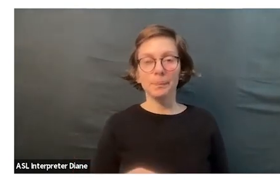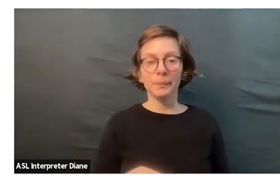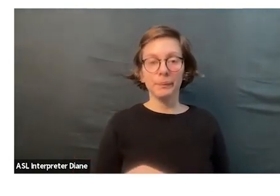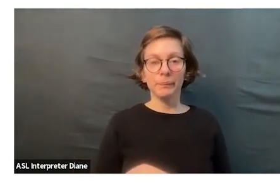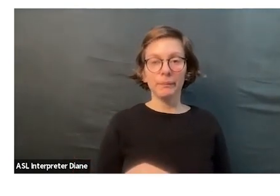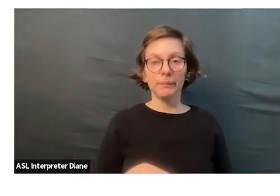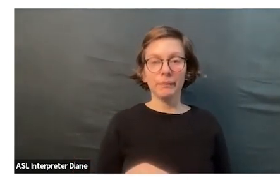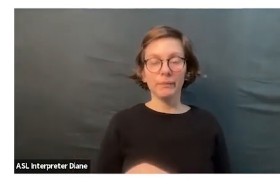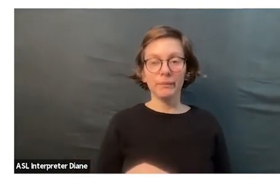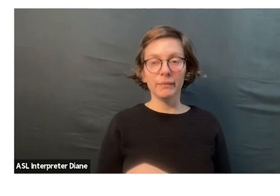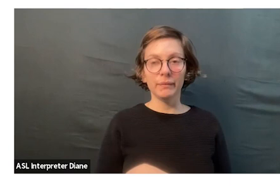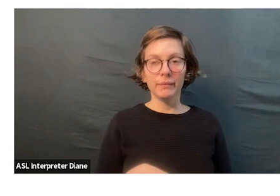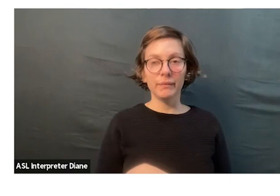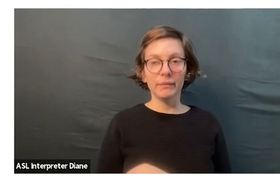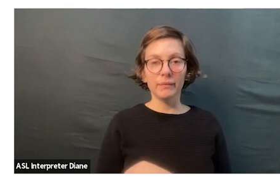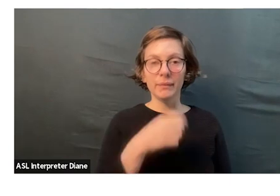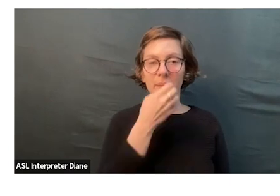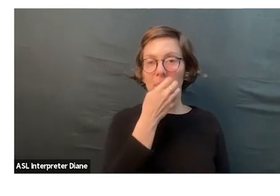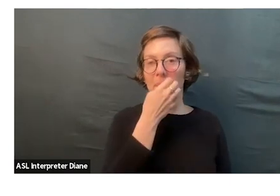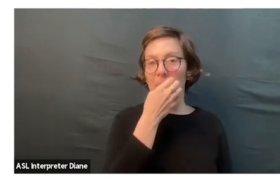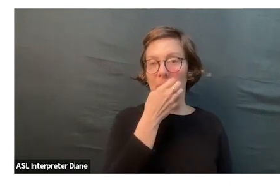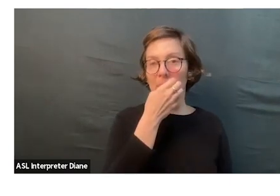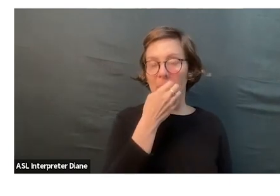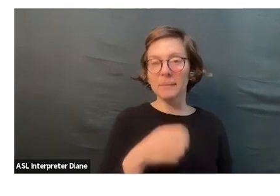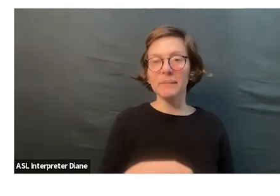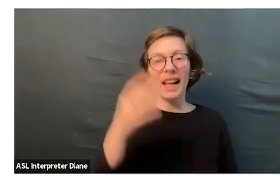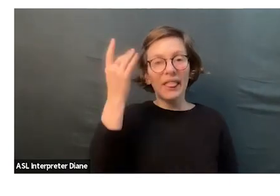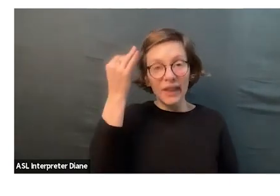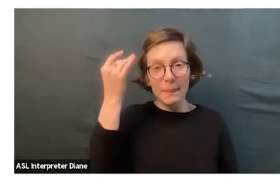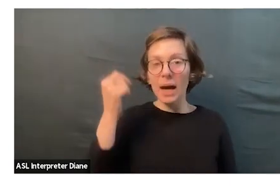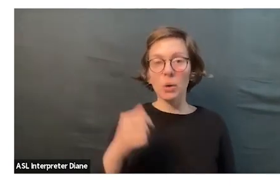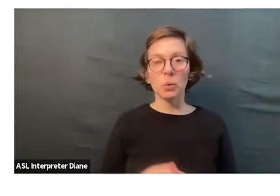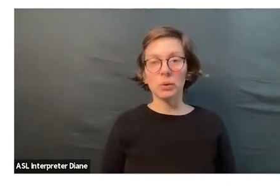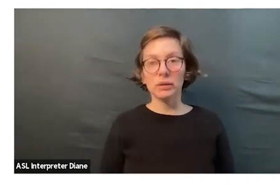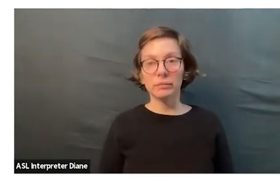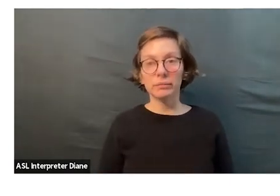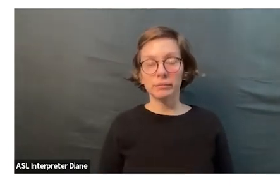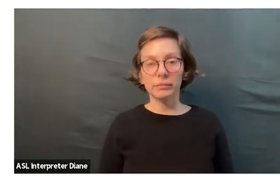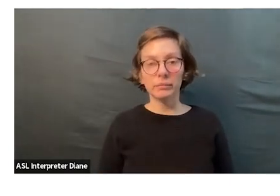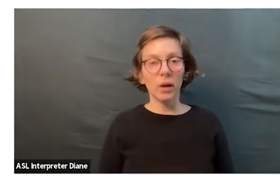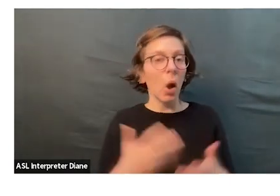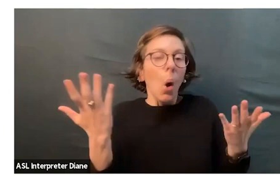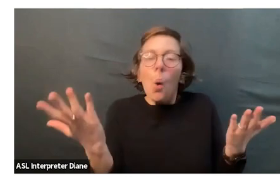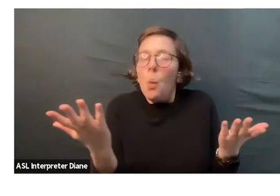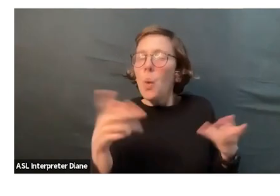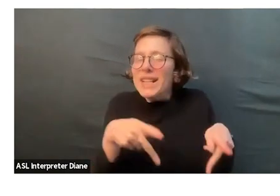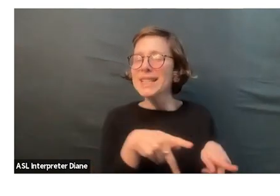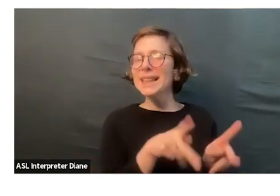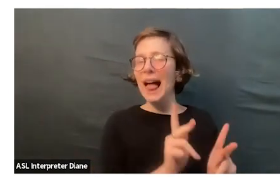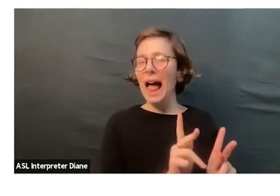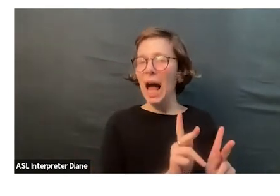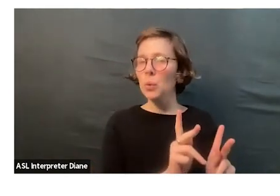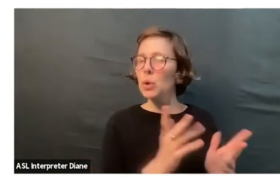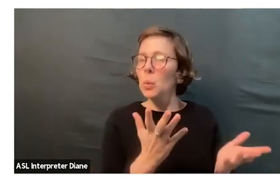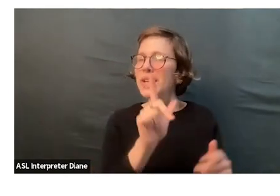what is criminalized, plant medicine, alternative medicines, access to education, even right now, as